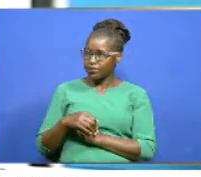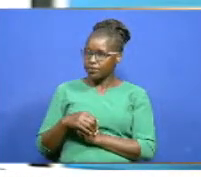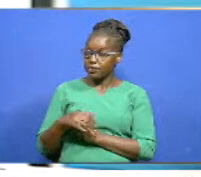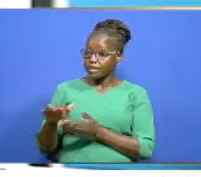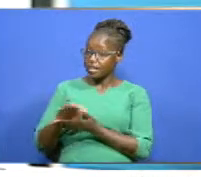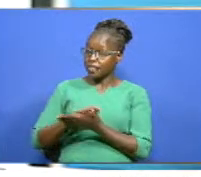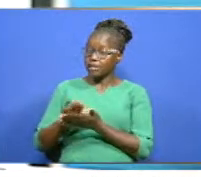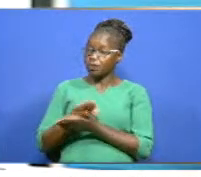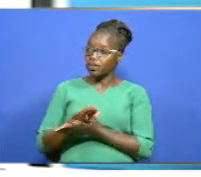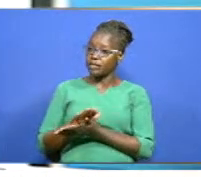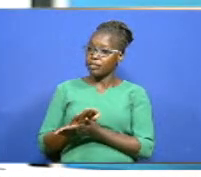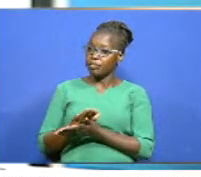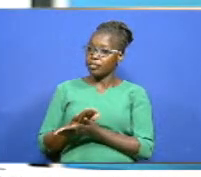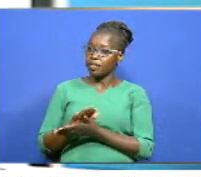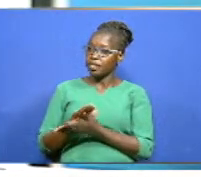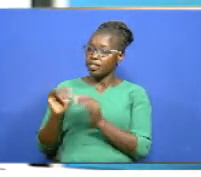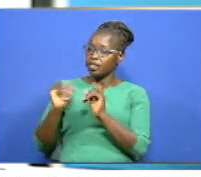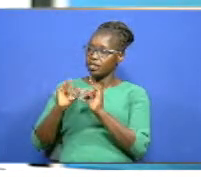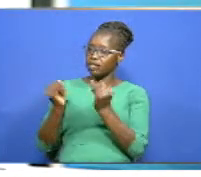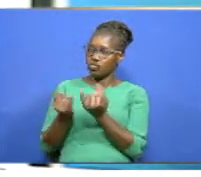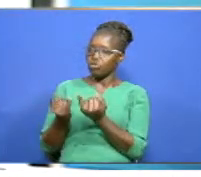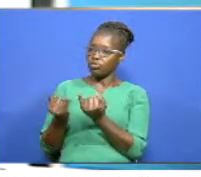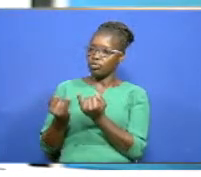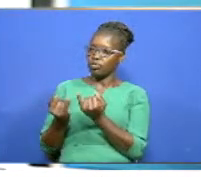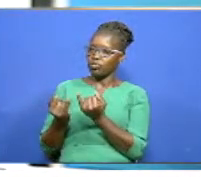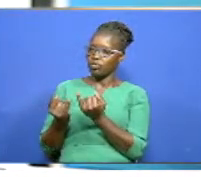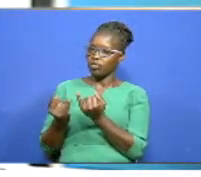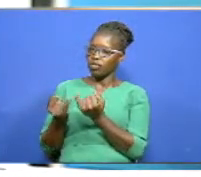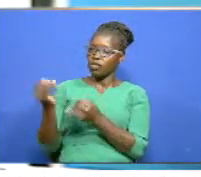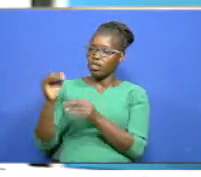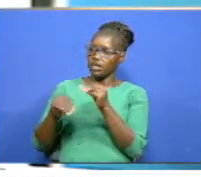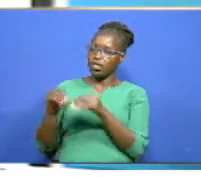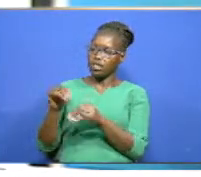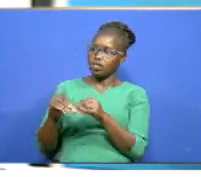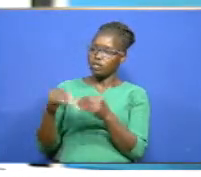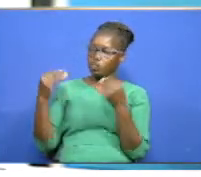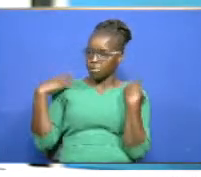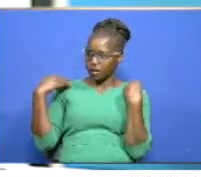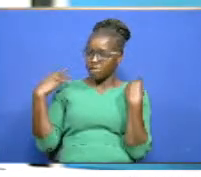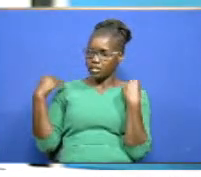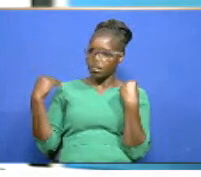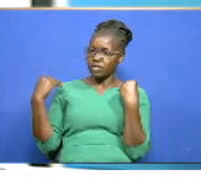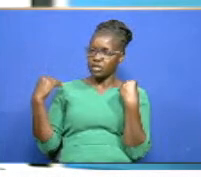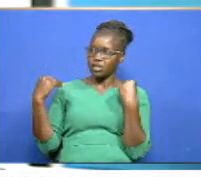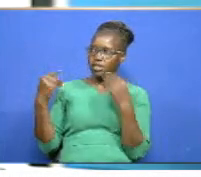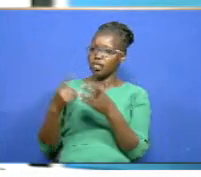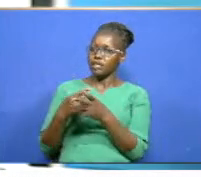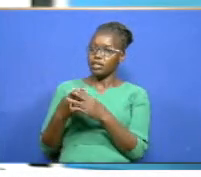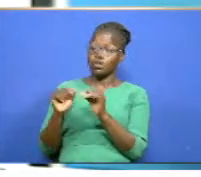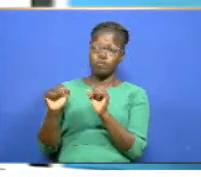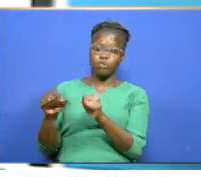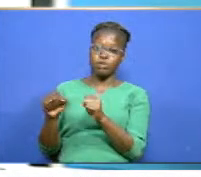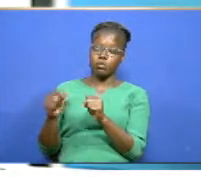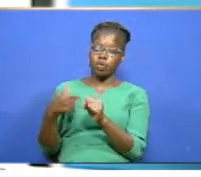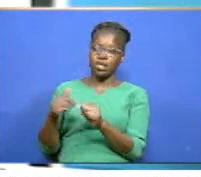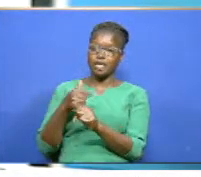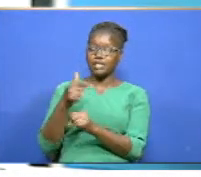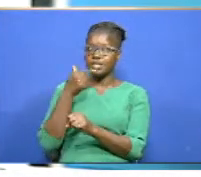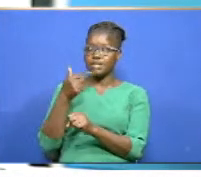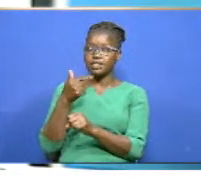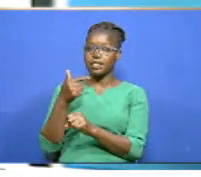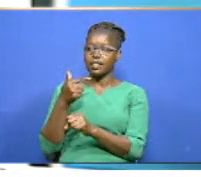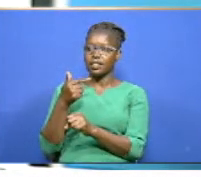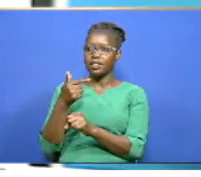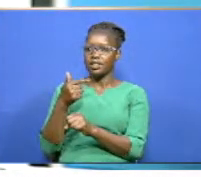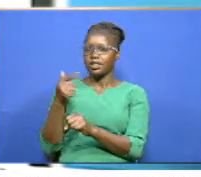establishing a sustainable institution for electoral practices, then it is possible for us to say that the timing is